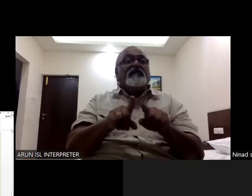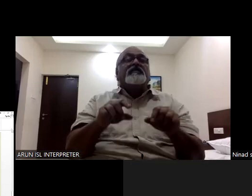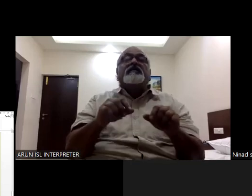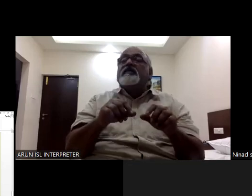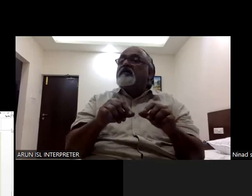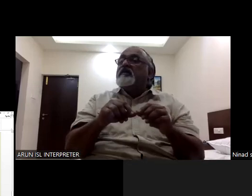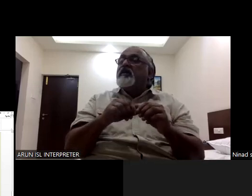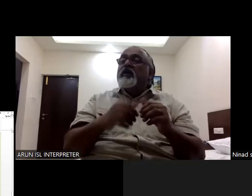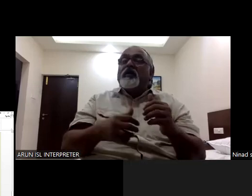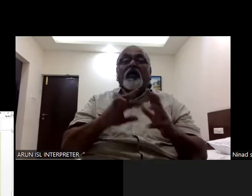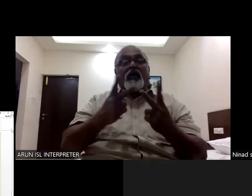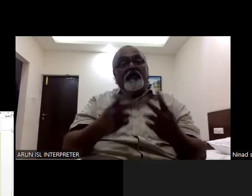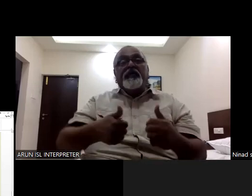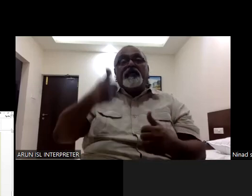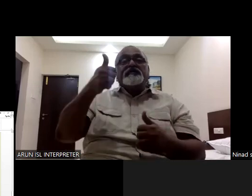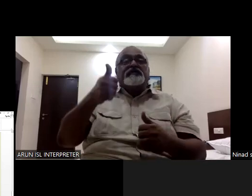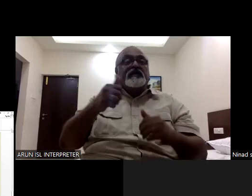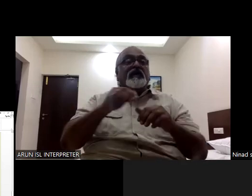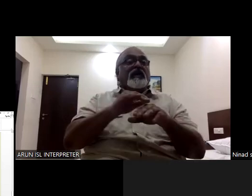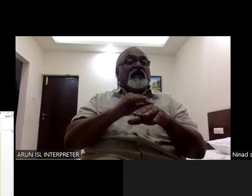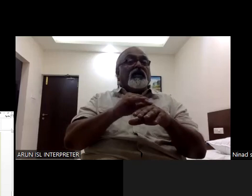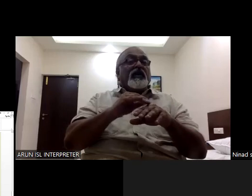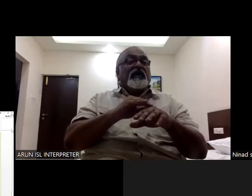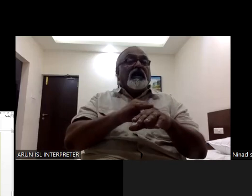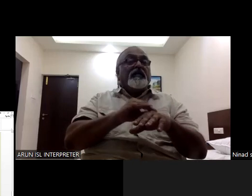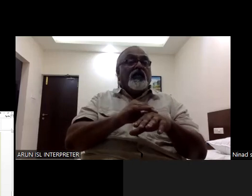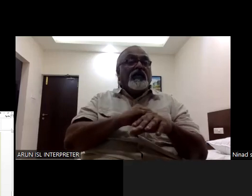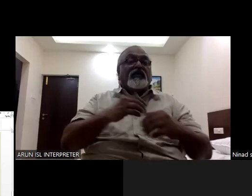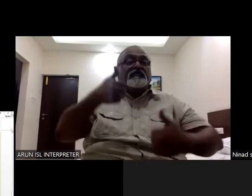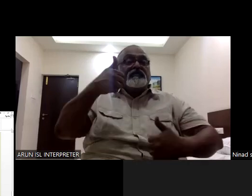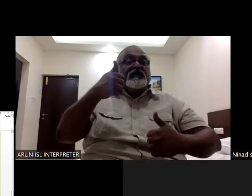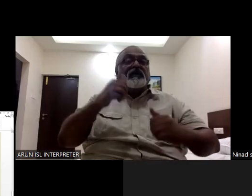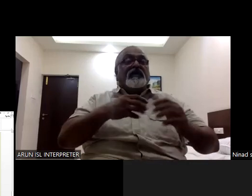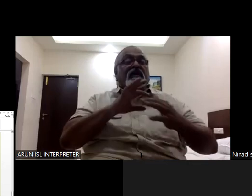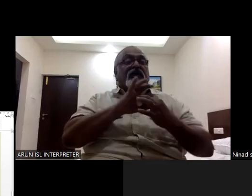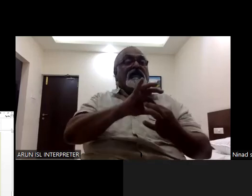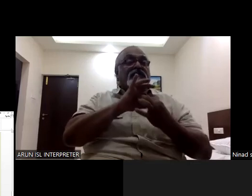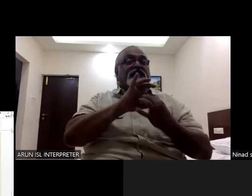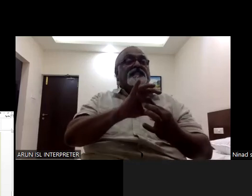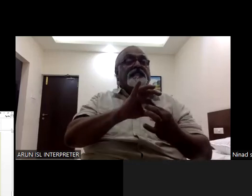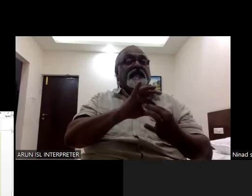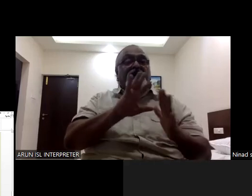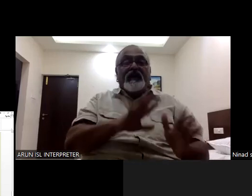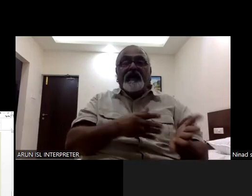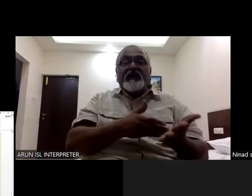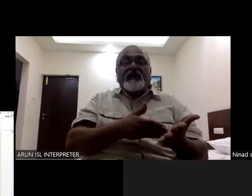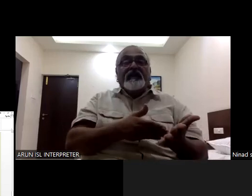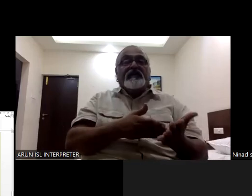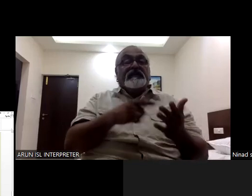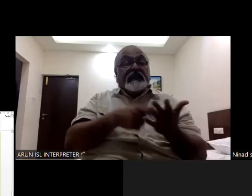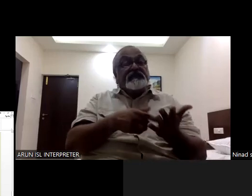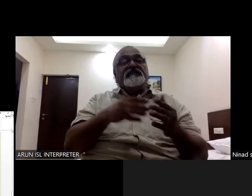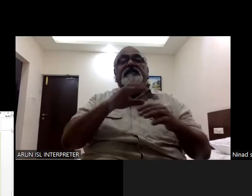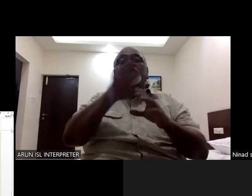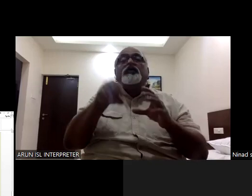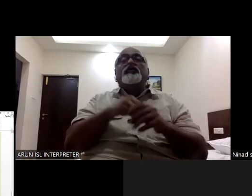or a boss and a employee relationship, or any kind of relationship. At the end of the day, it's an inclusion which